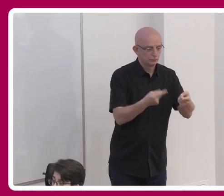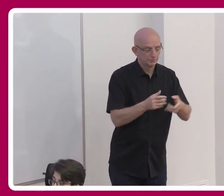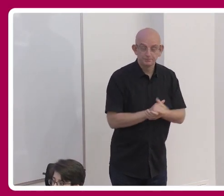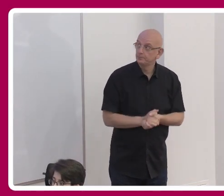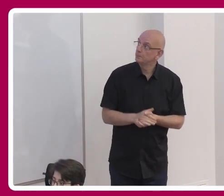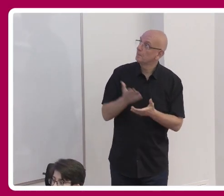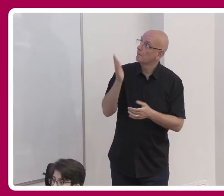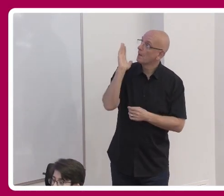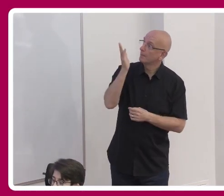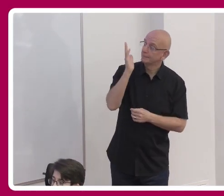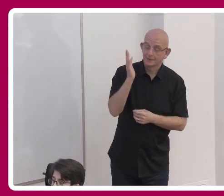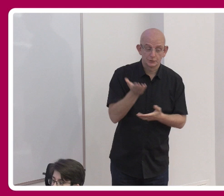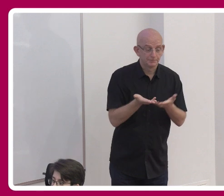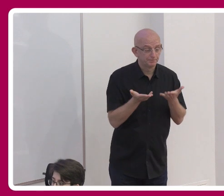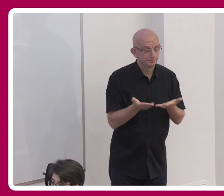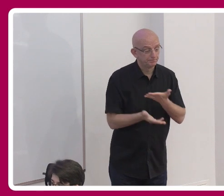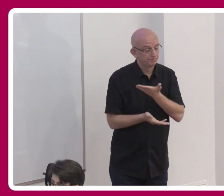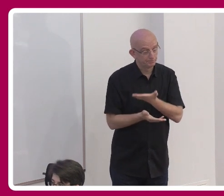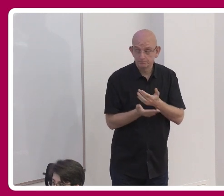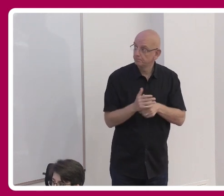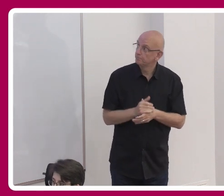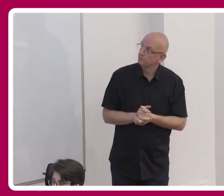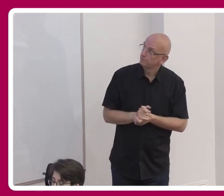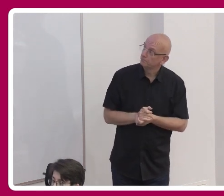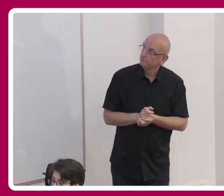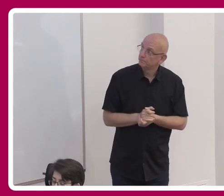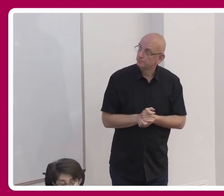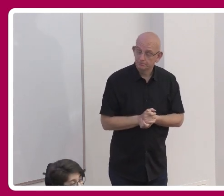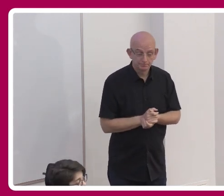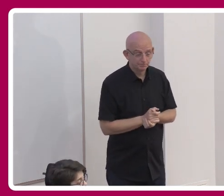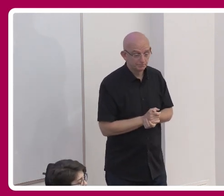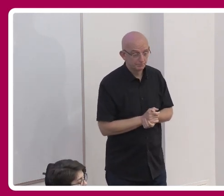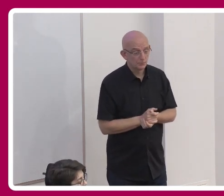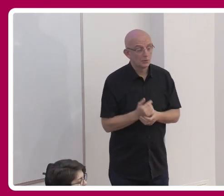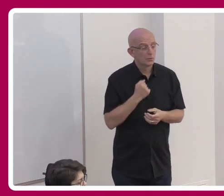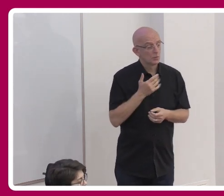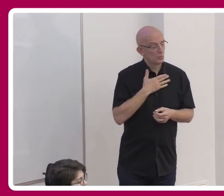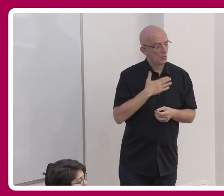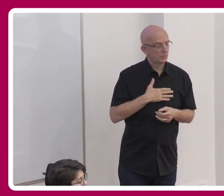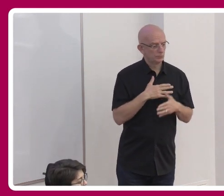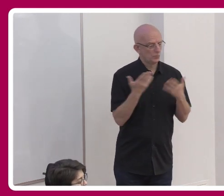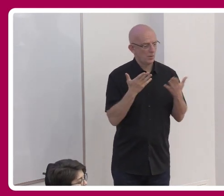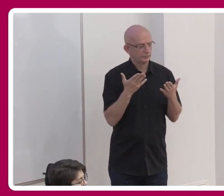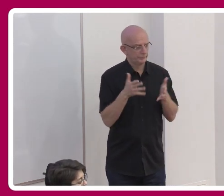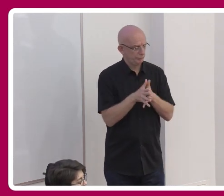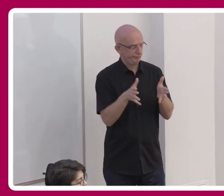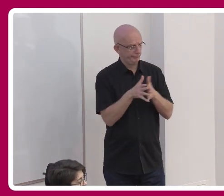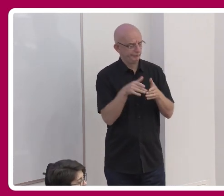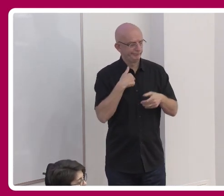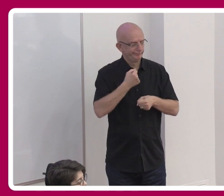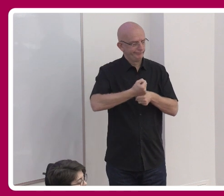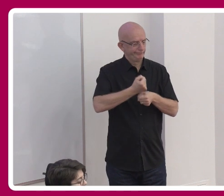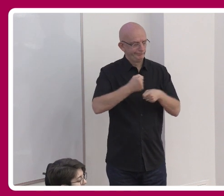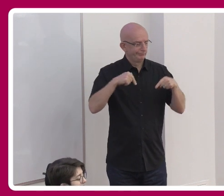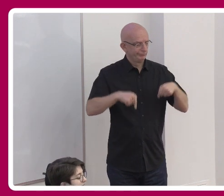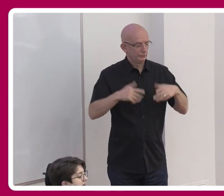mention, of course, I work at Human Rights Watch, and Human Rights Watch is a global human rights institution that